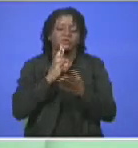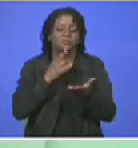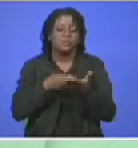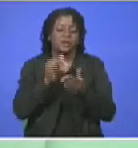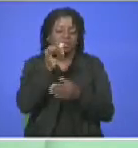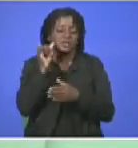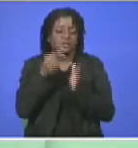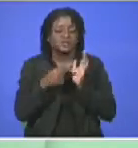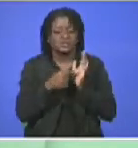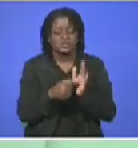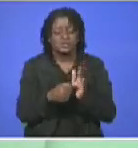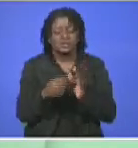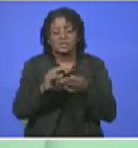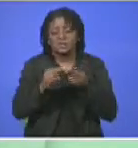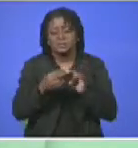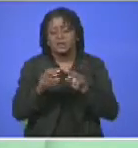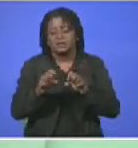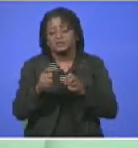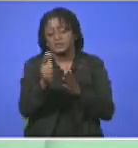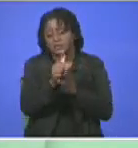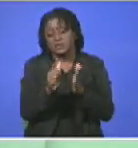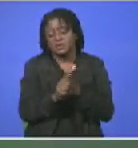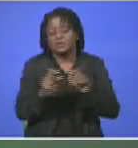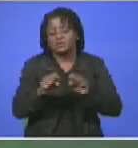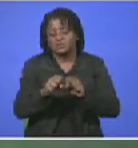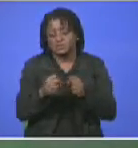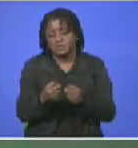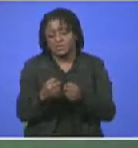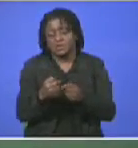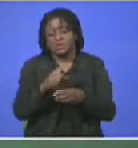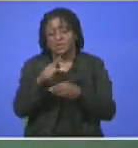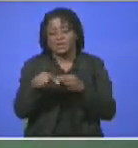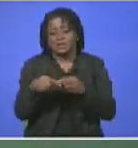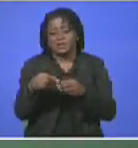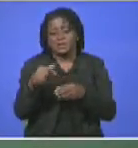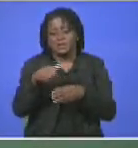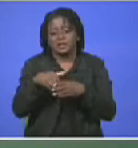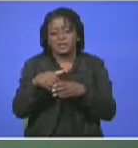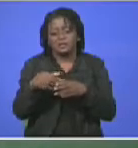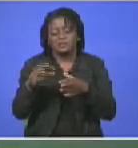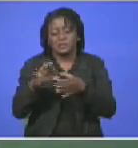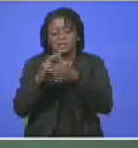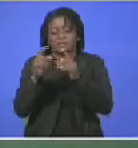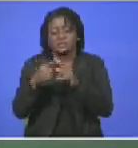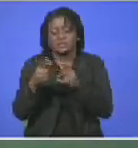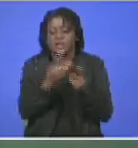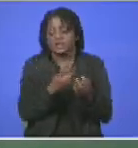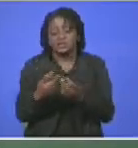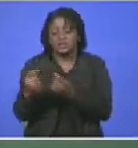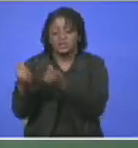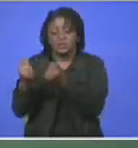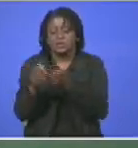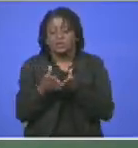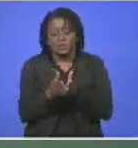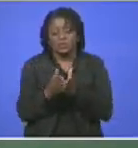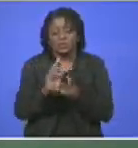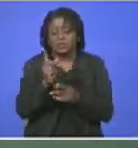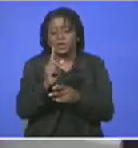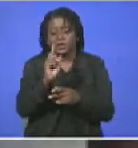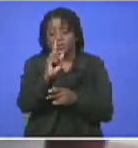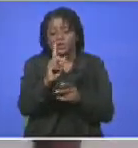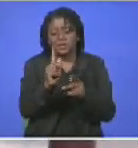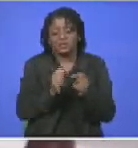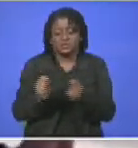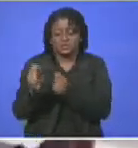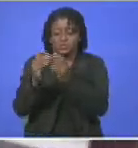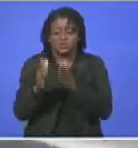to the operation of that ill-fated Four Seas tour vessel in which a tourist was killed in June and several others injured. Since that report